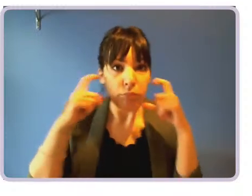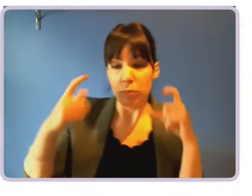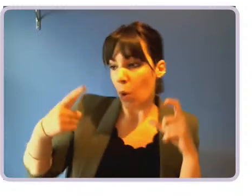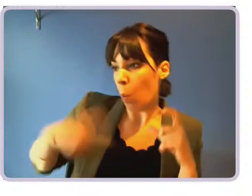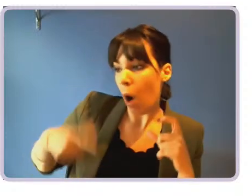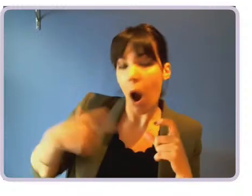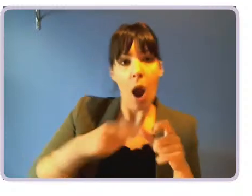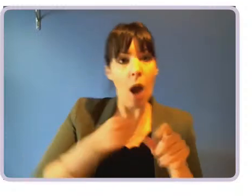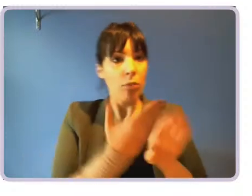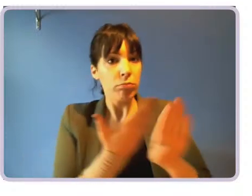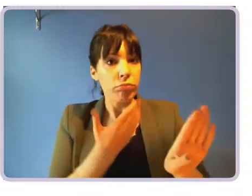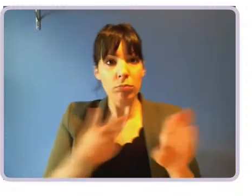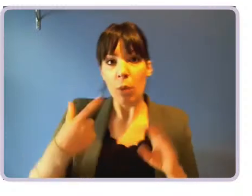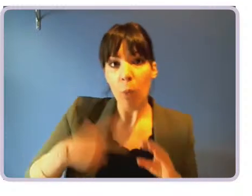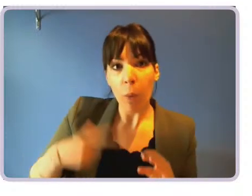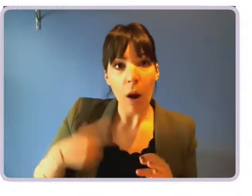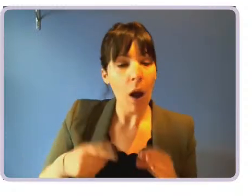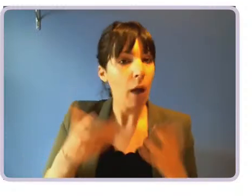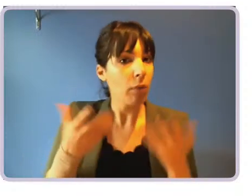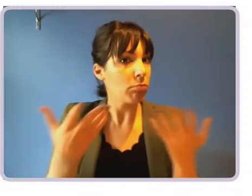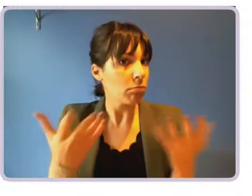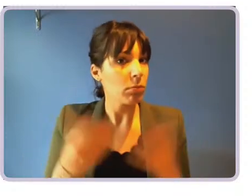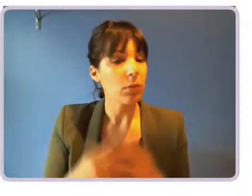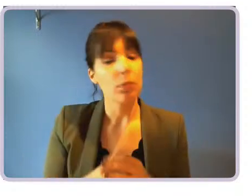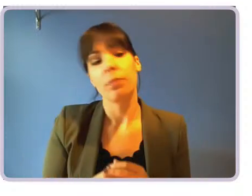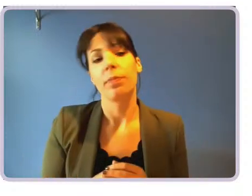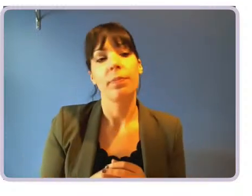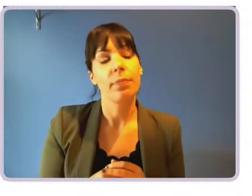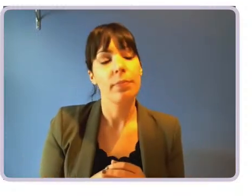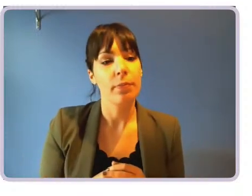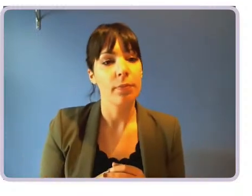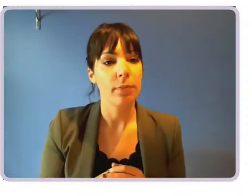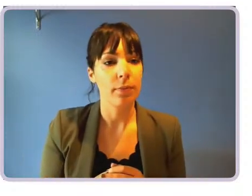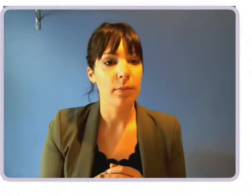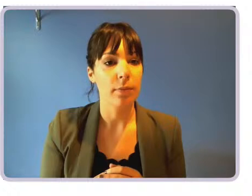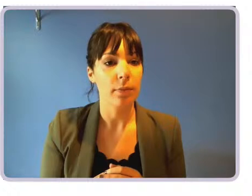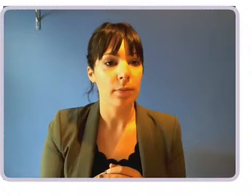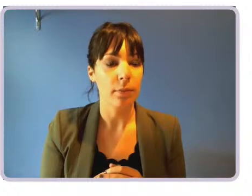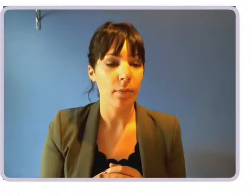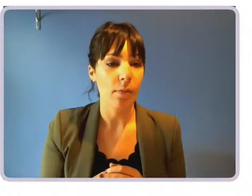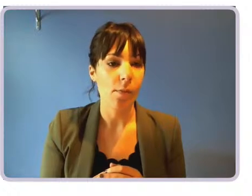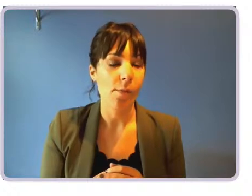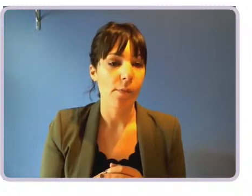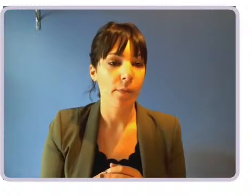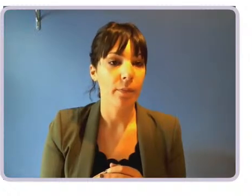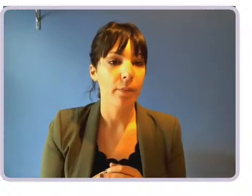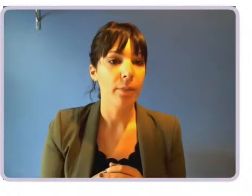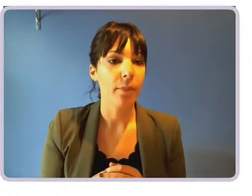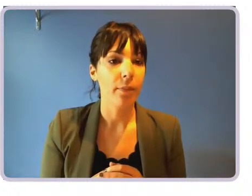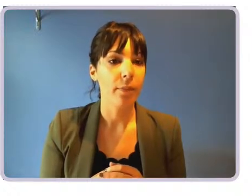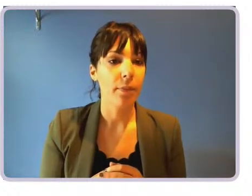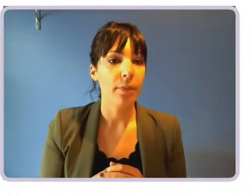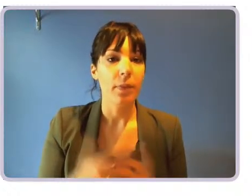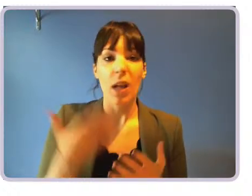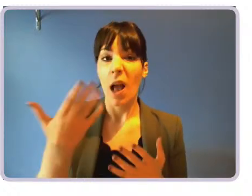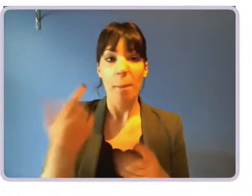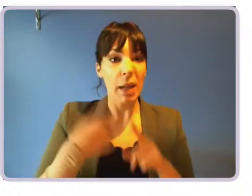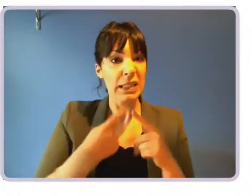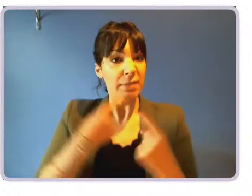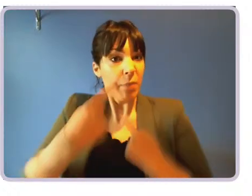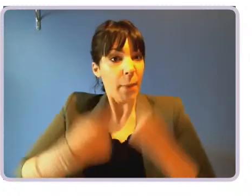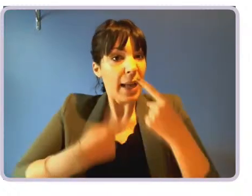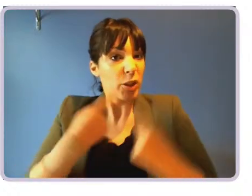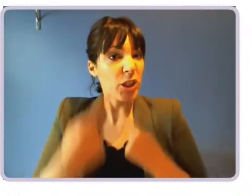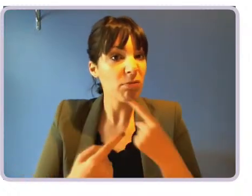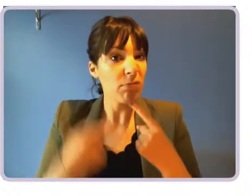that it's very well to have things like, I probably haven't emphasised this enough accessible information, which didn't